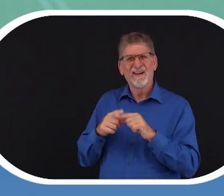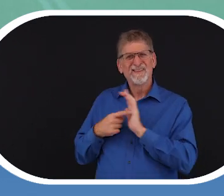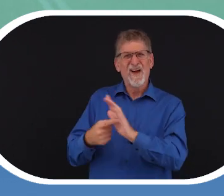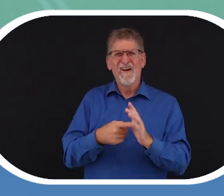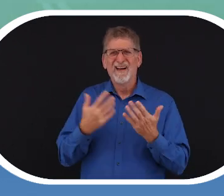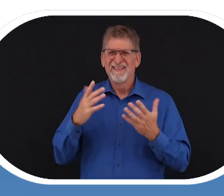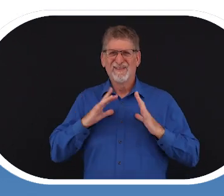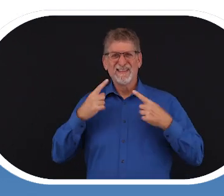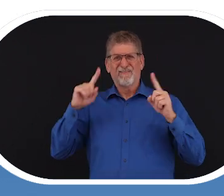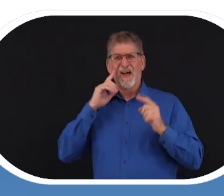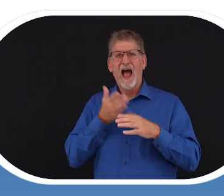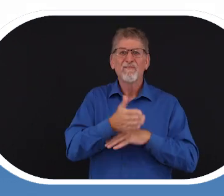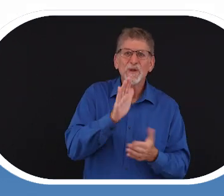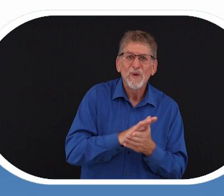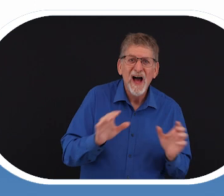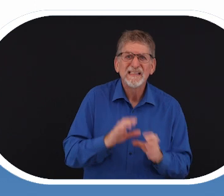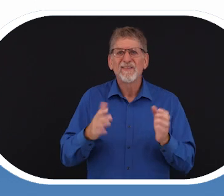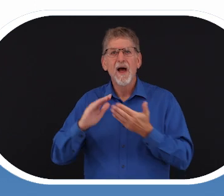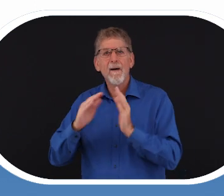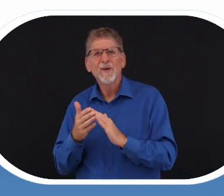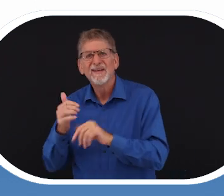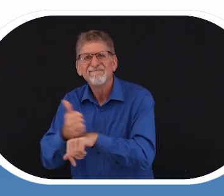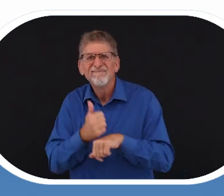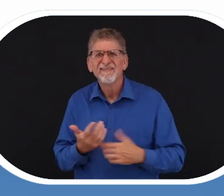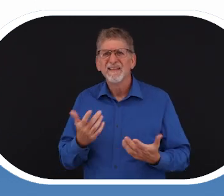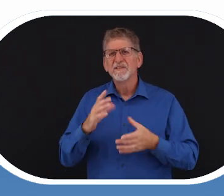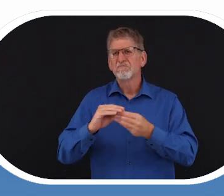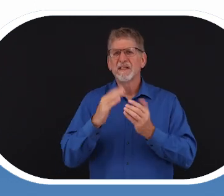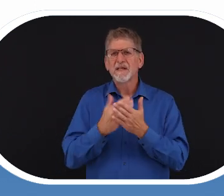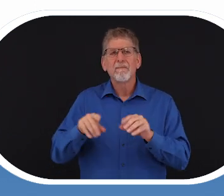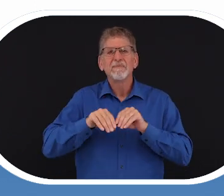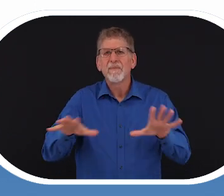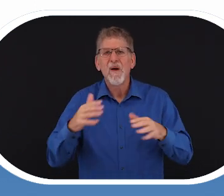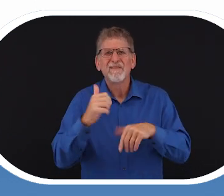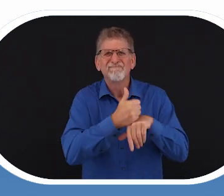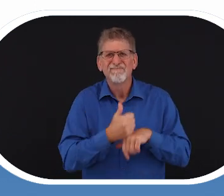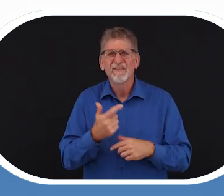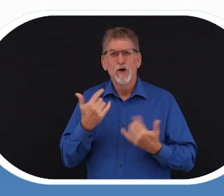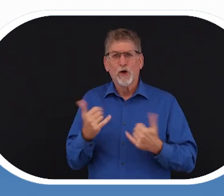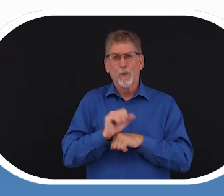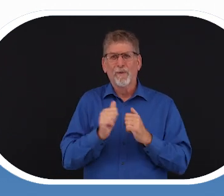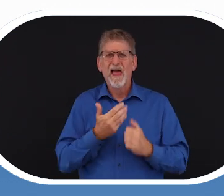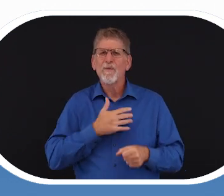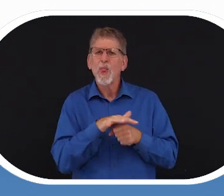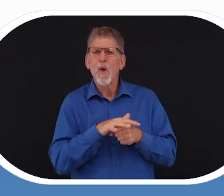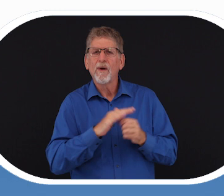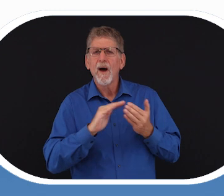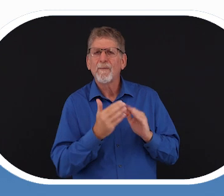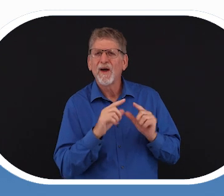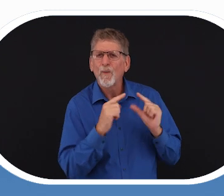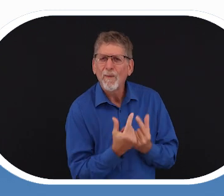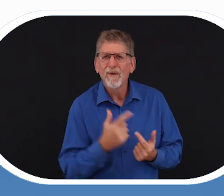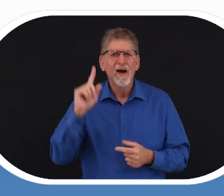community deployments. So let's talk about some of these deployments right now. We are currently working with our local community groups and